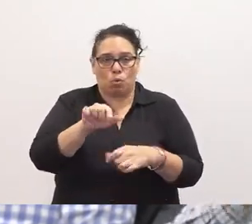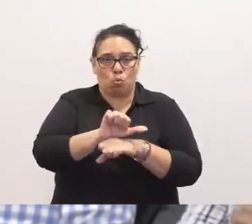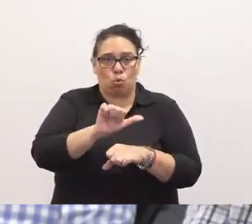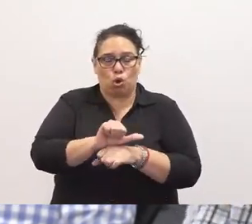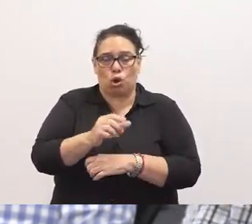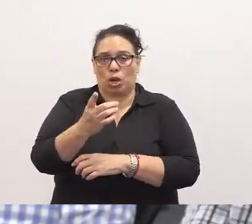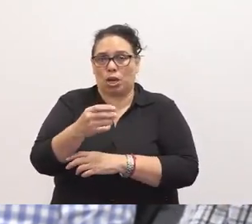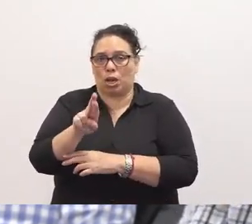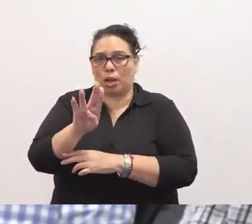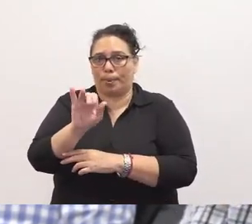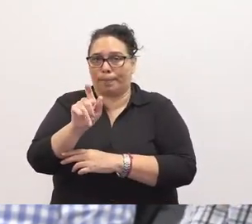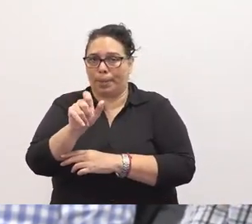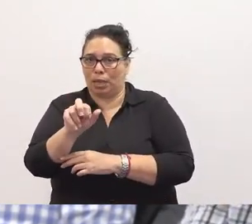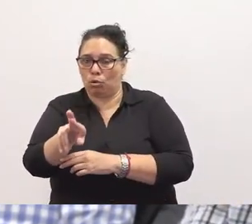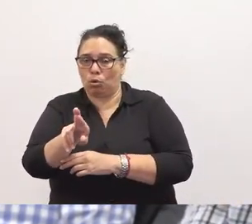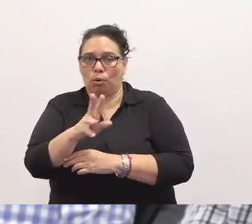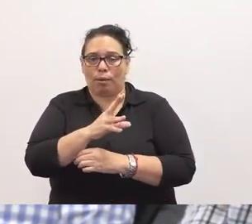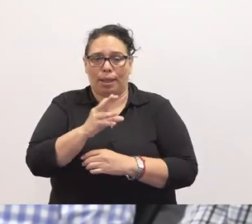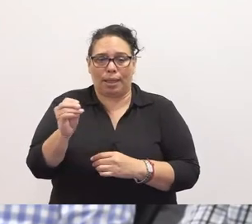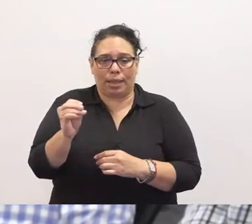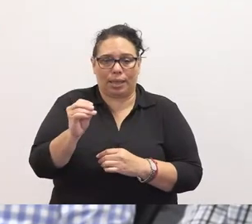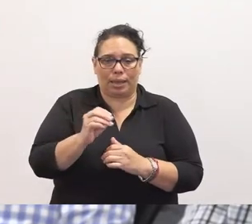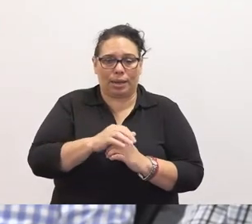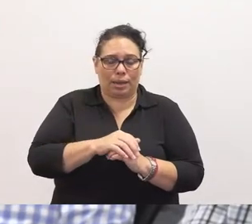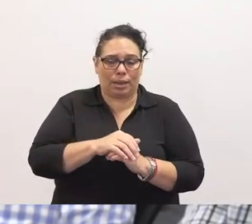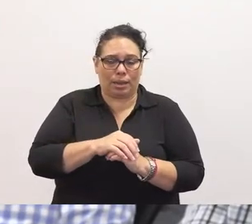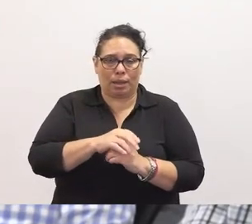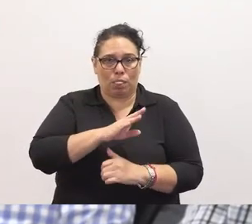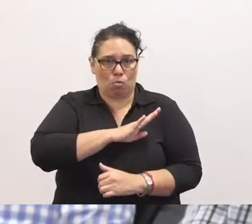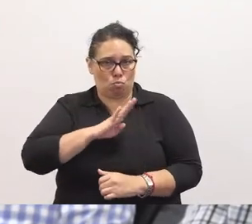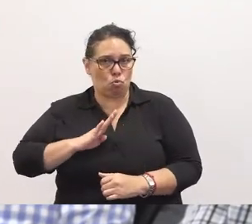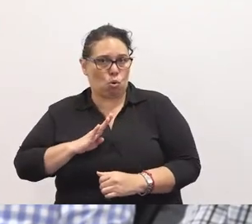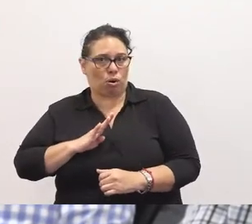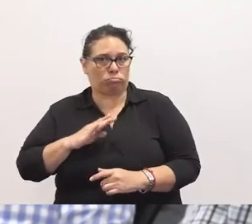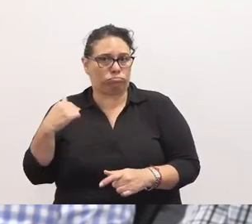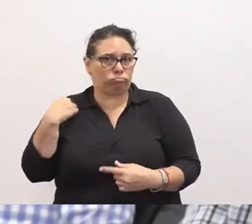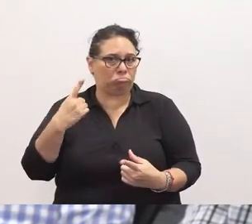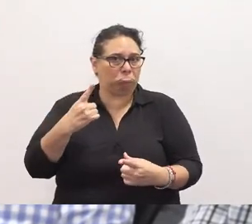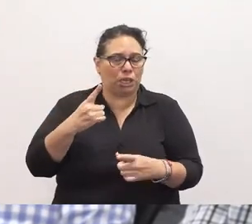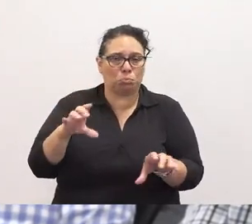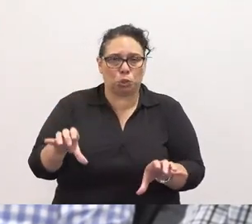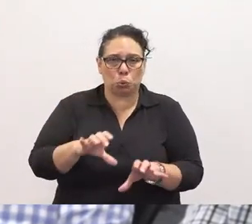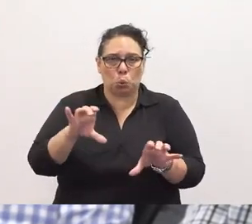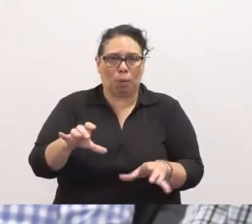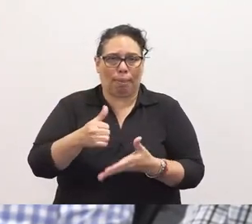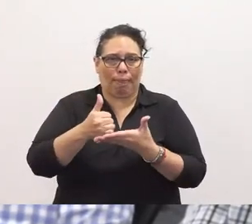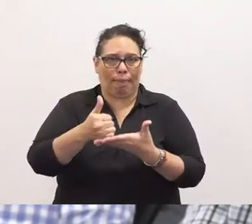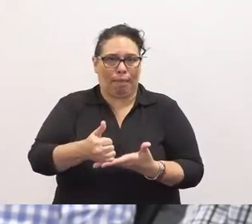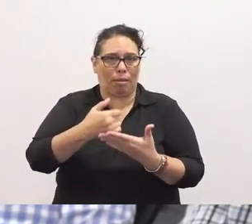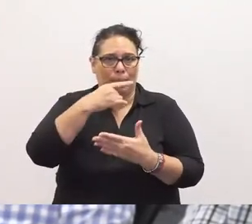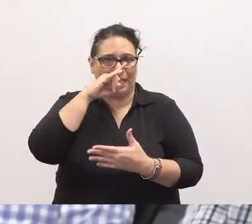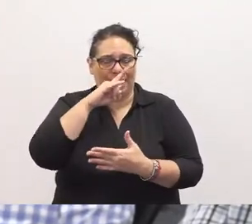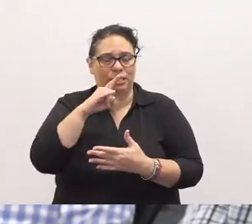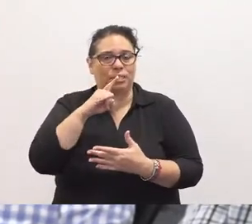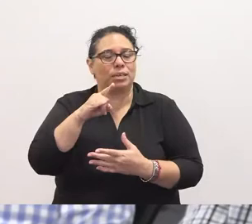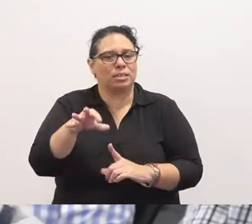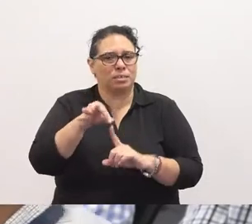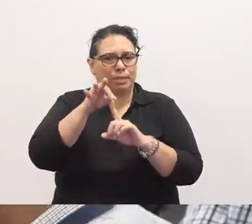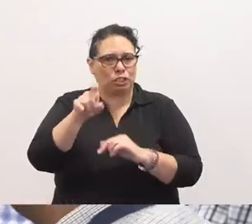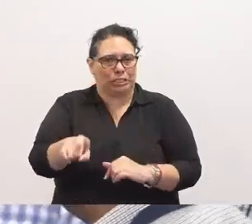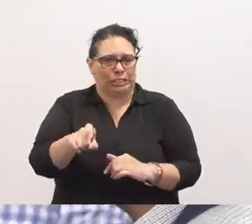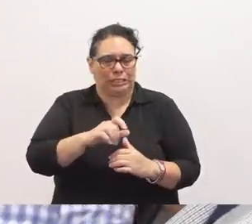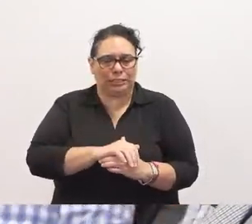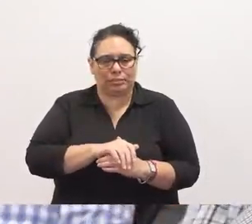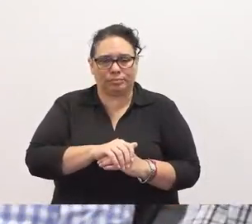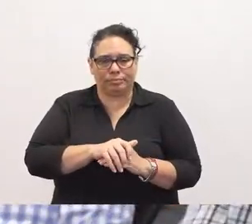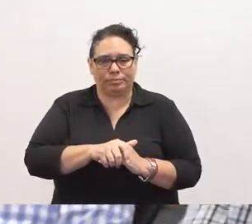Dr. Baker's and the board have been doing to help the kids with special needs.